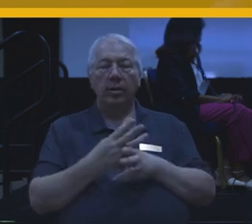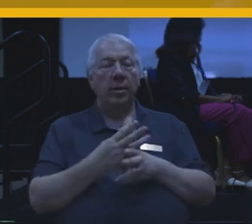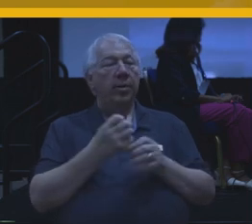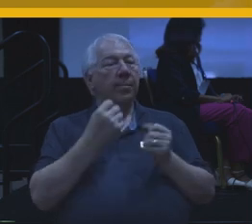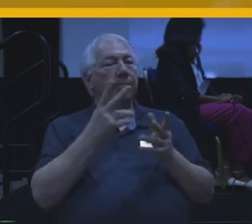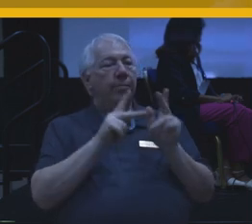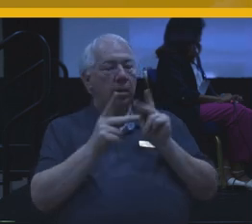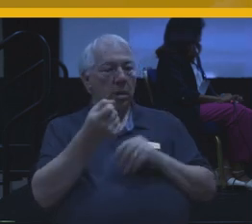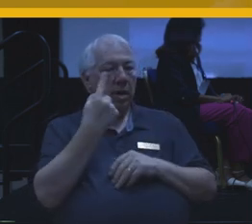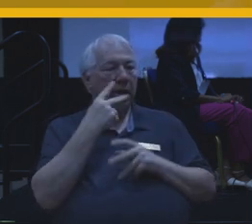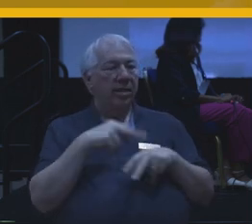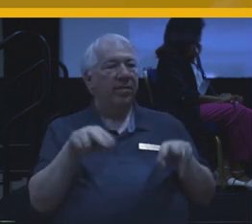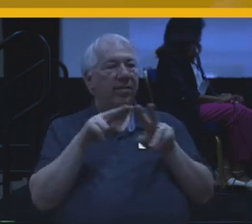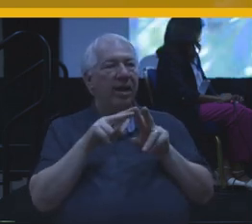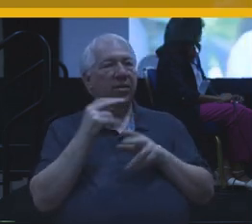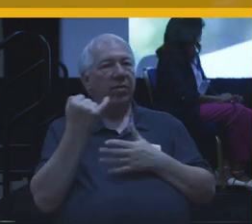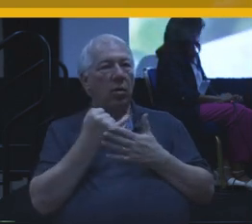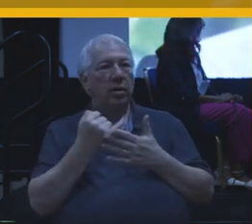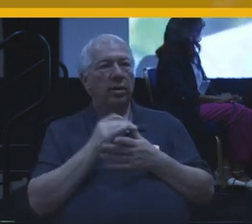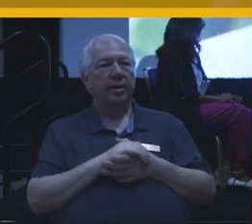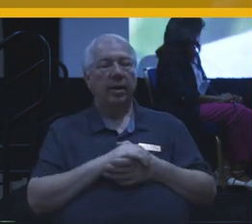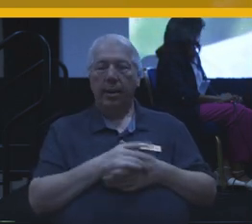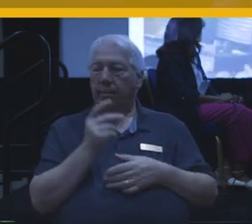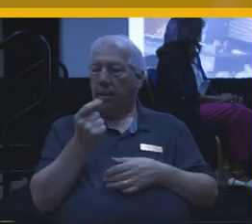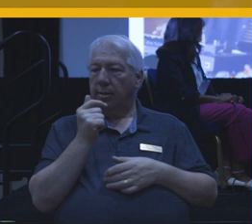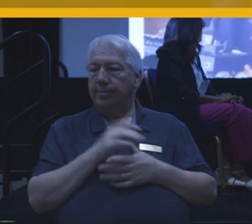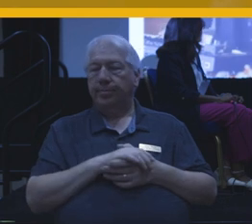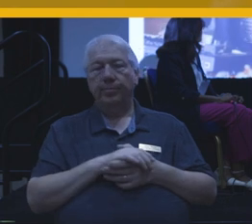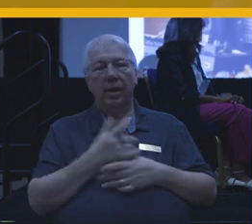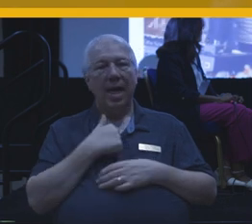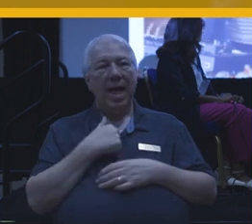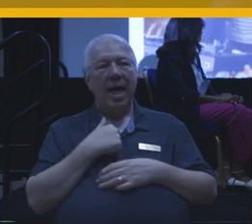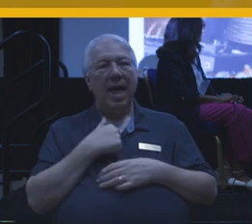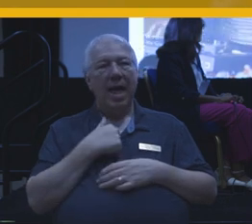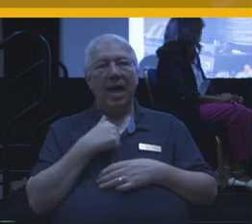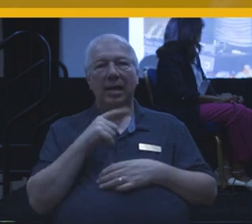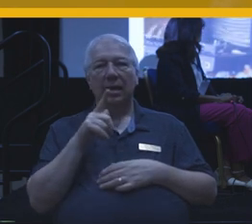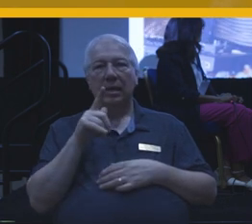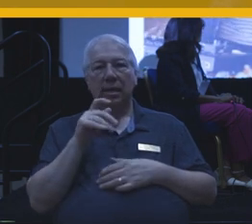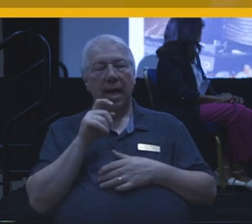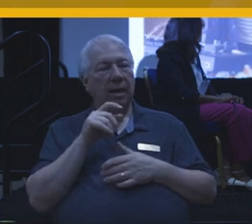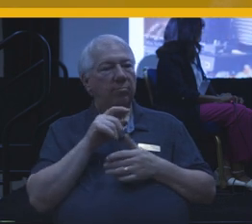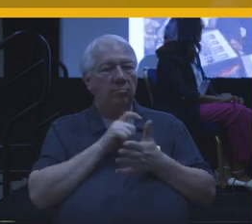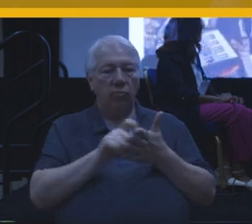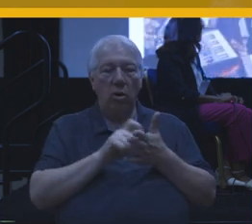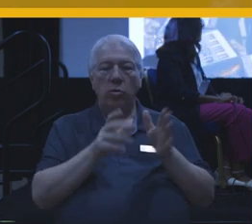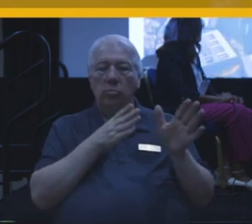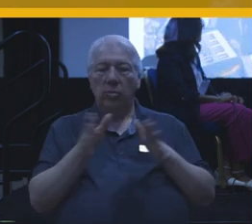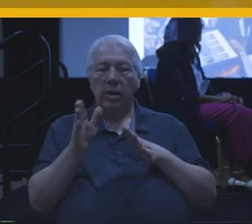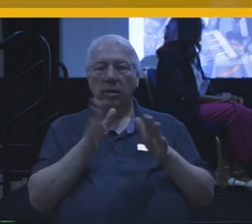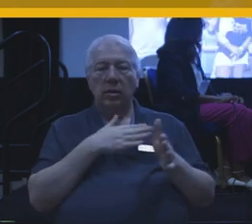people to understand the value of art. And it just clicked. Yeah. I just leaned into my language, wrote it and arranged